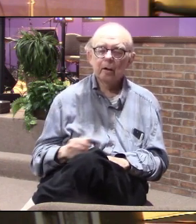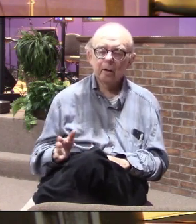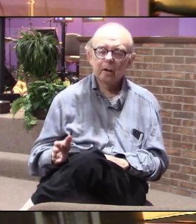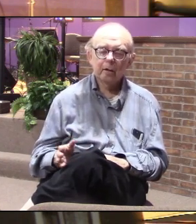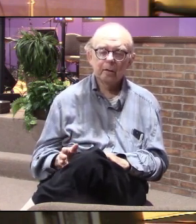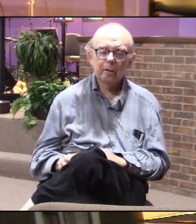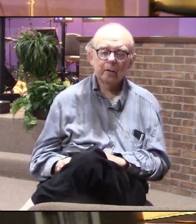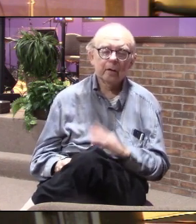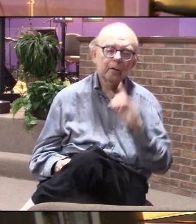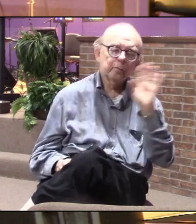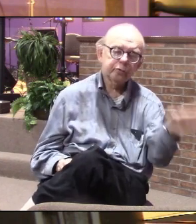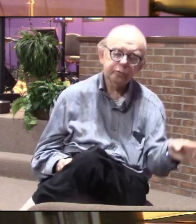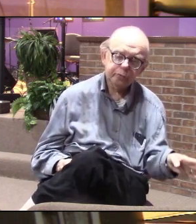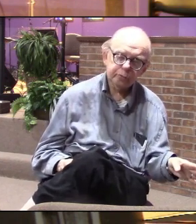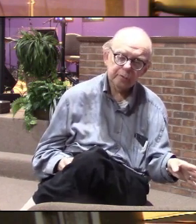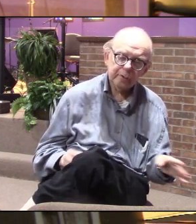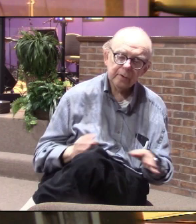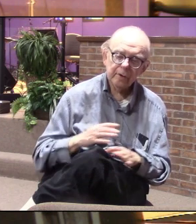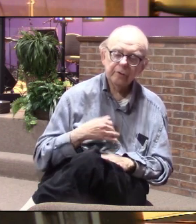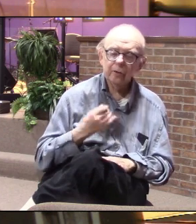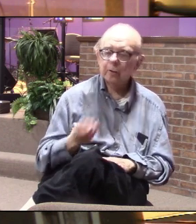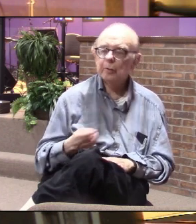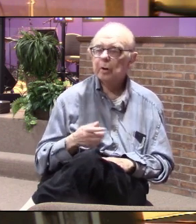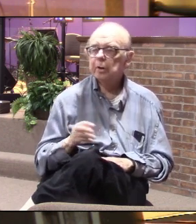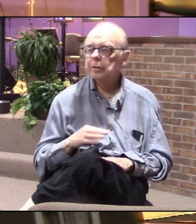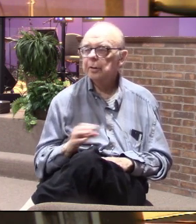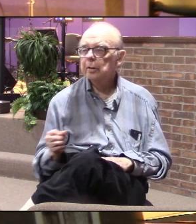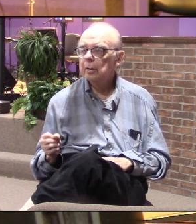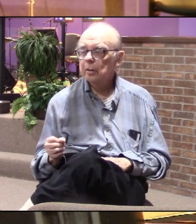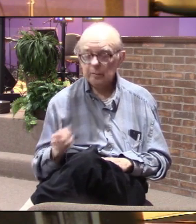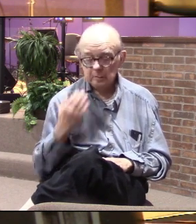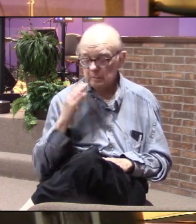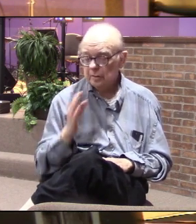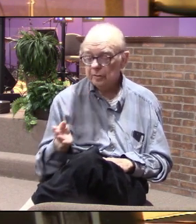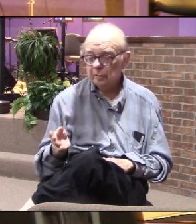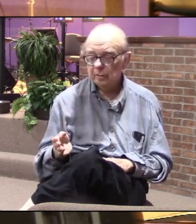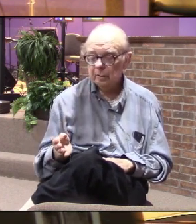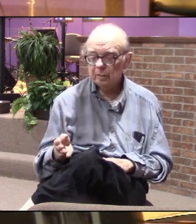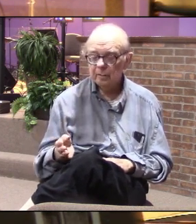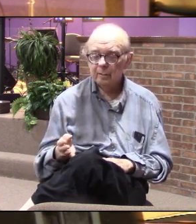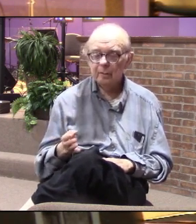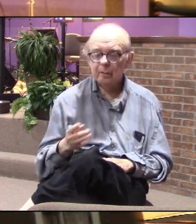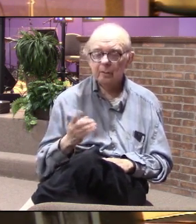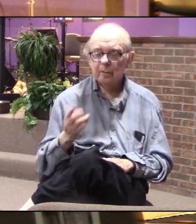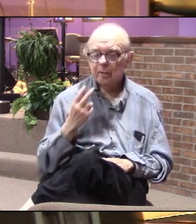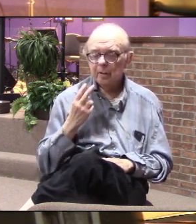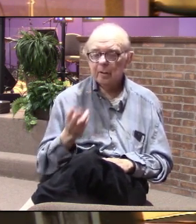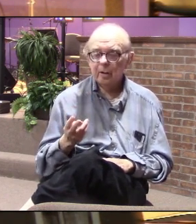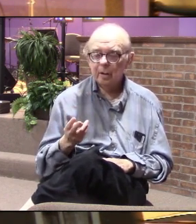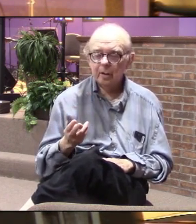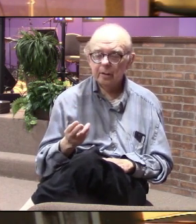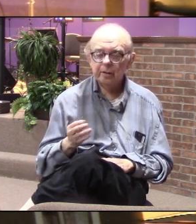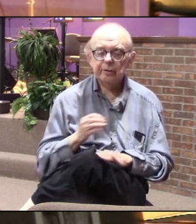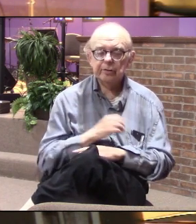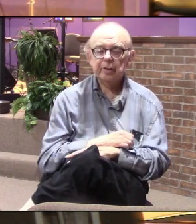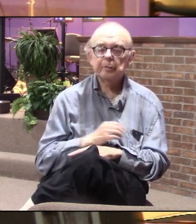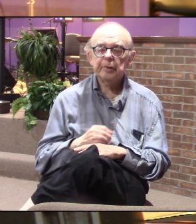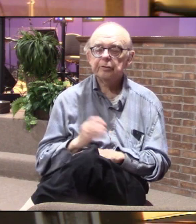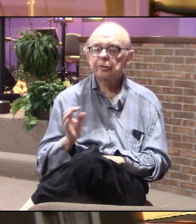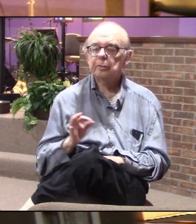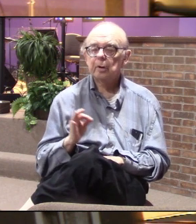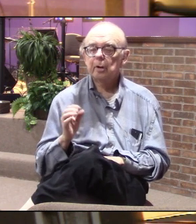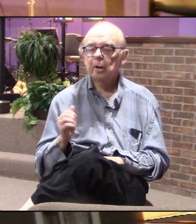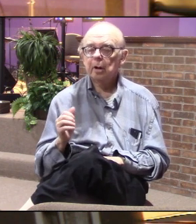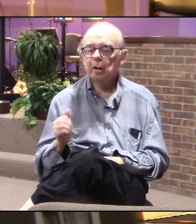vomit Jonah onto a beach. I don't know about y'all, but have y'all seen the beaches in Florida with